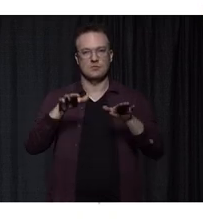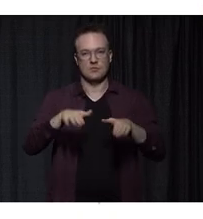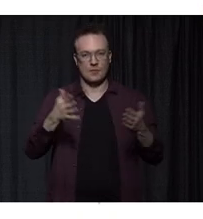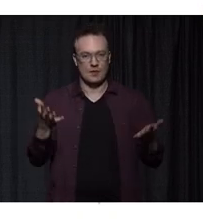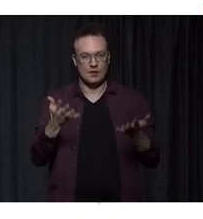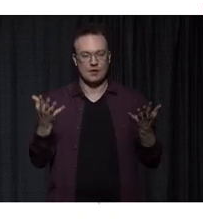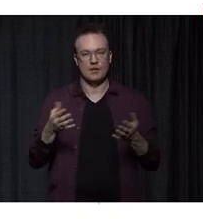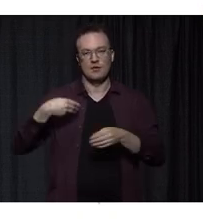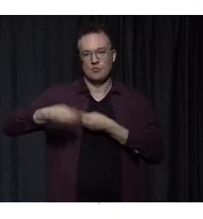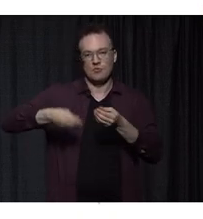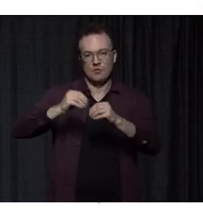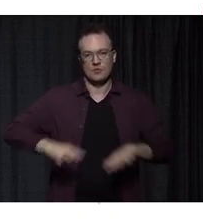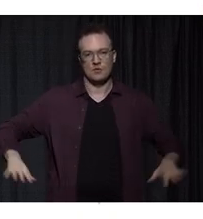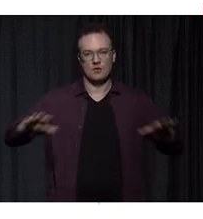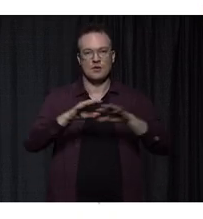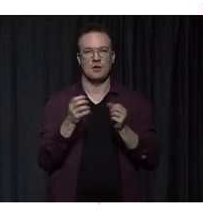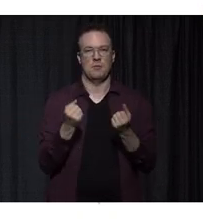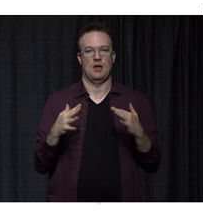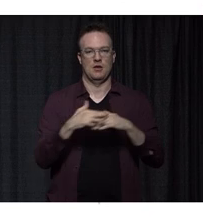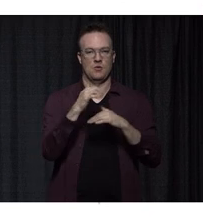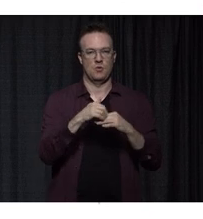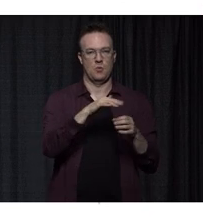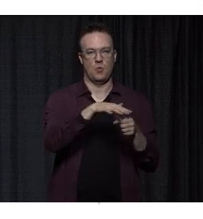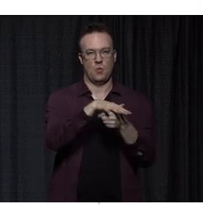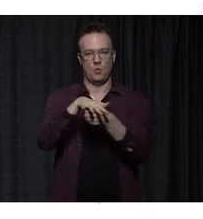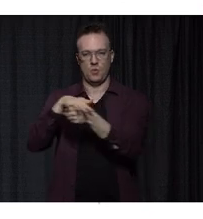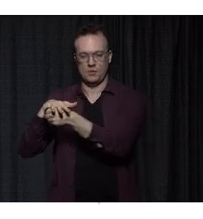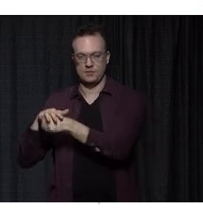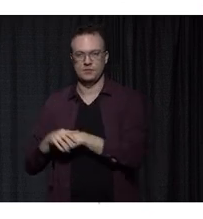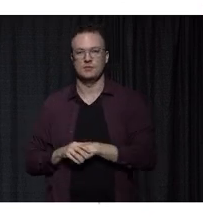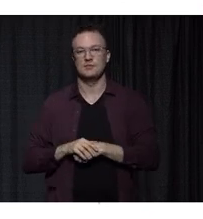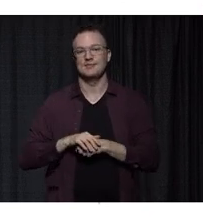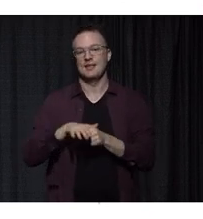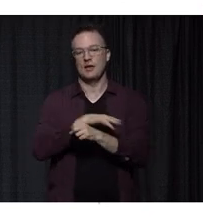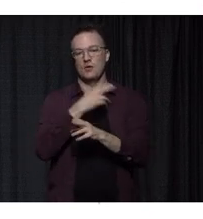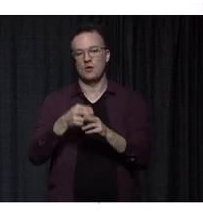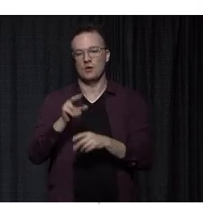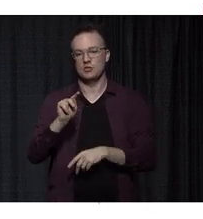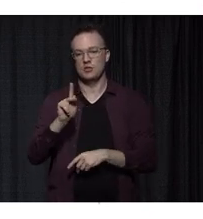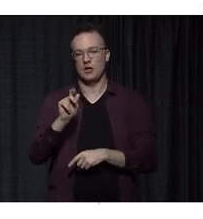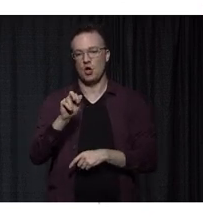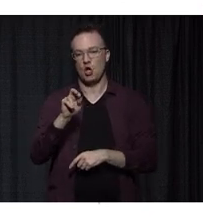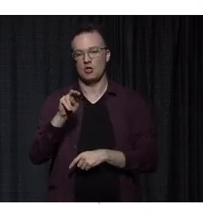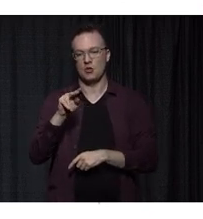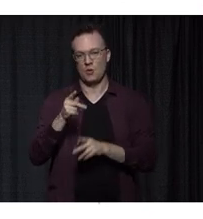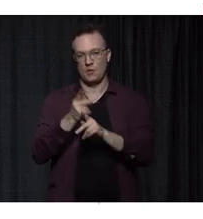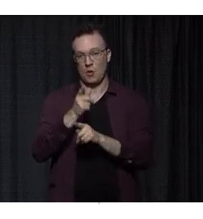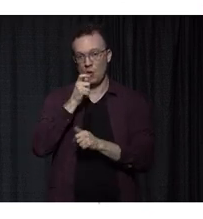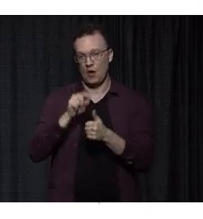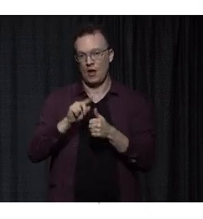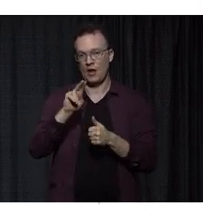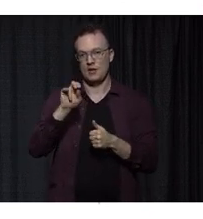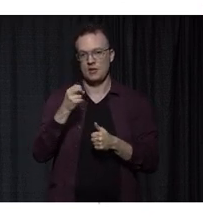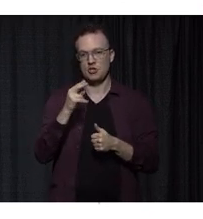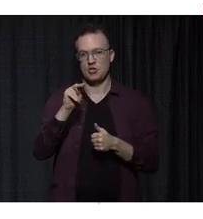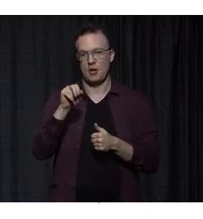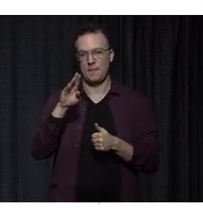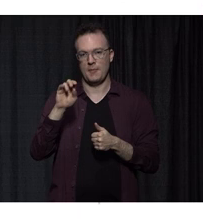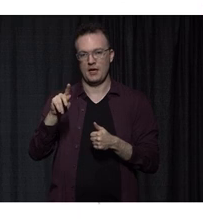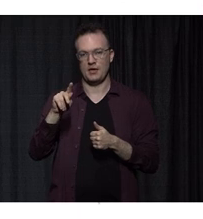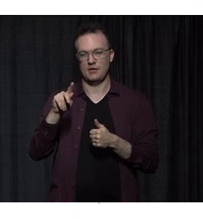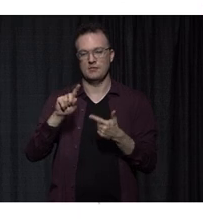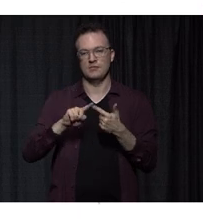presence on the traditional territory of many Indigenous nations. The area known as Tukaronto has been caretaken by the Anishinaabek